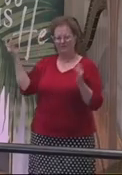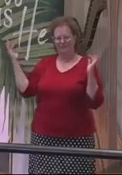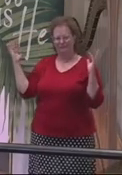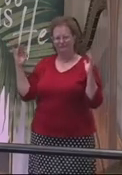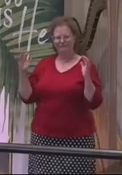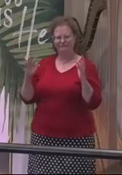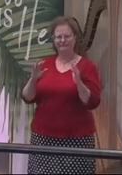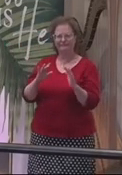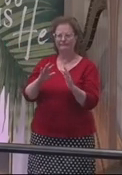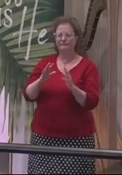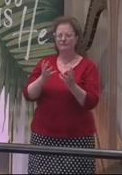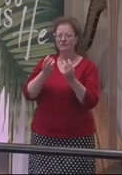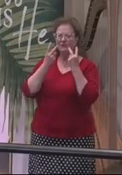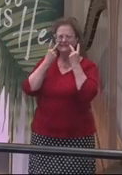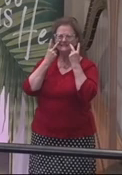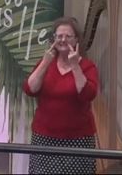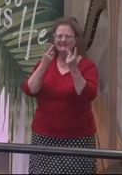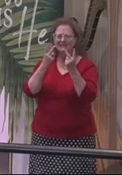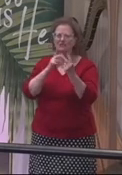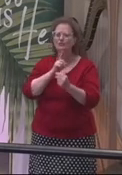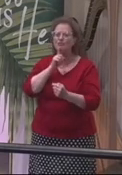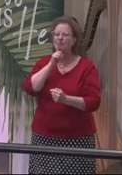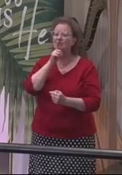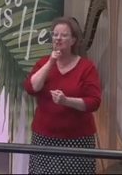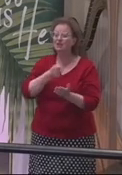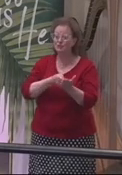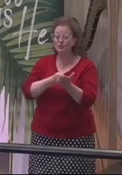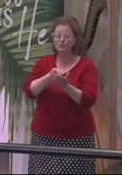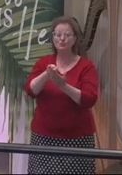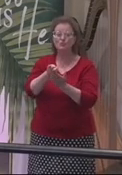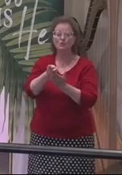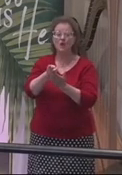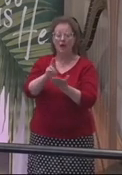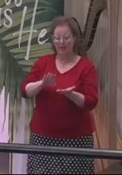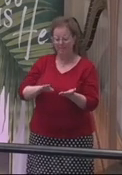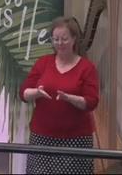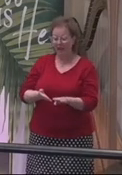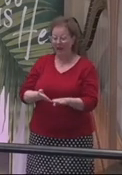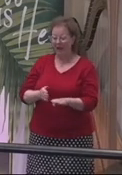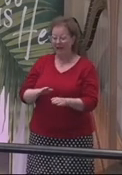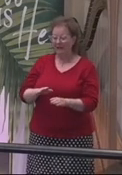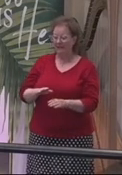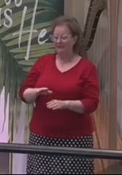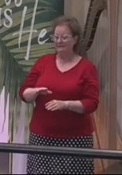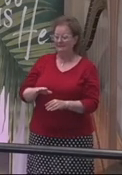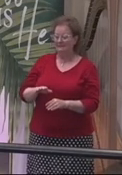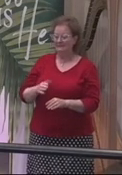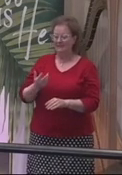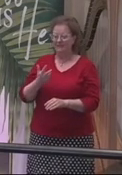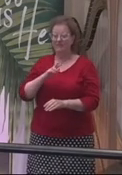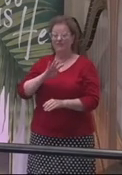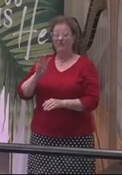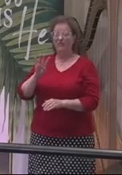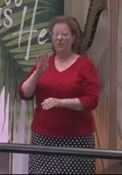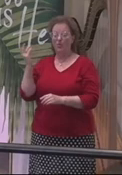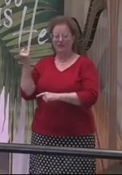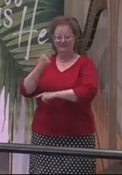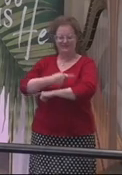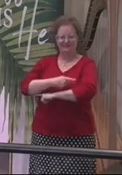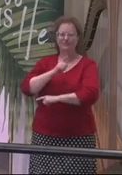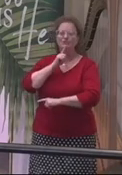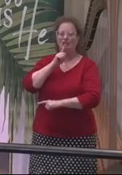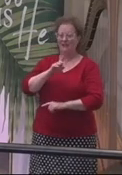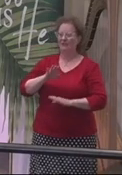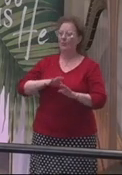They wanted to witness if it was true. If the man who had been dead for 4 days was really walking around